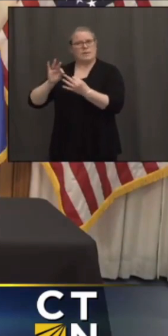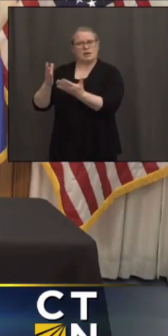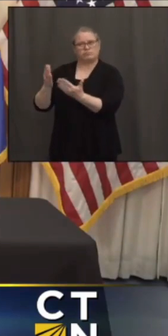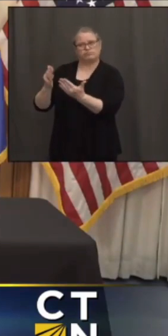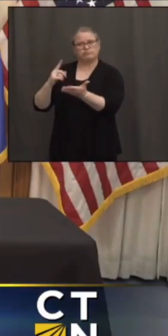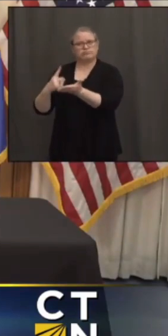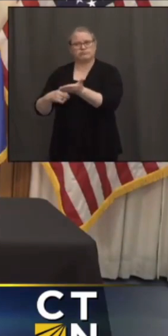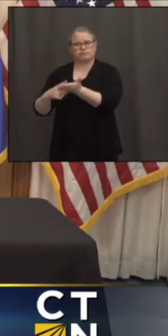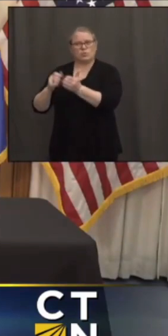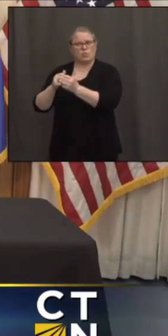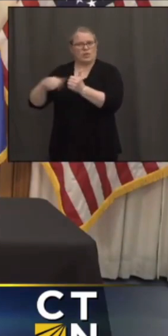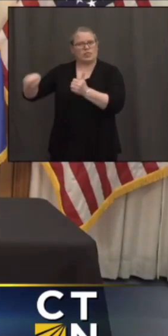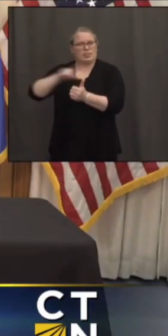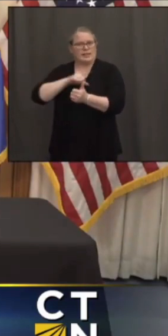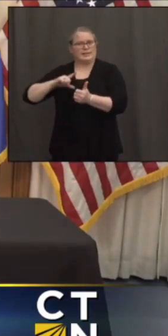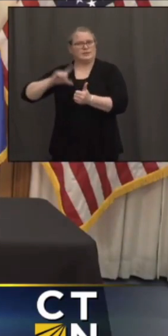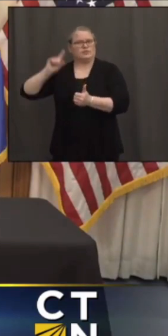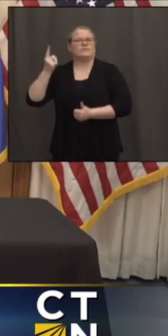The Day of New London.